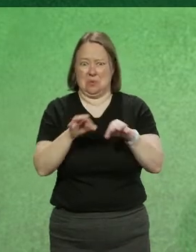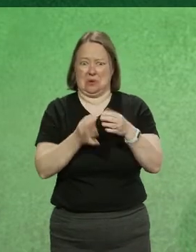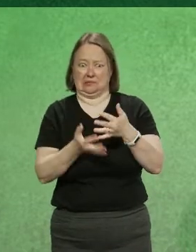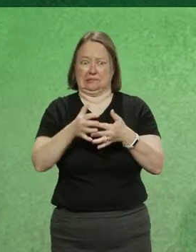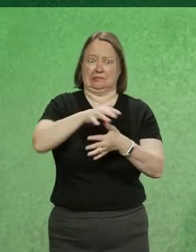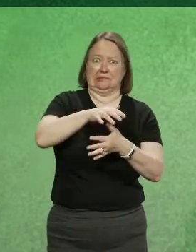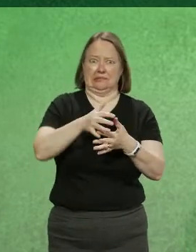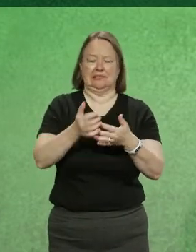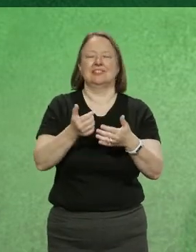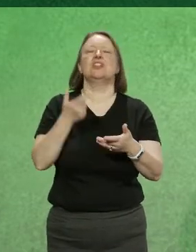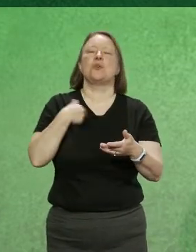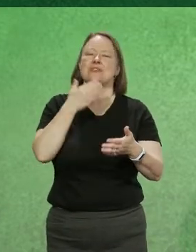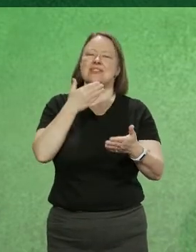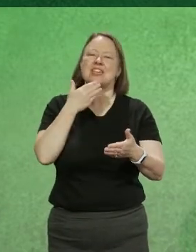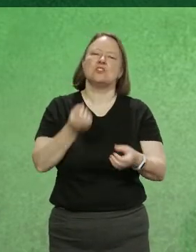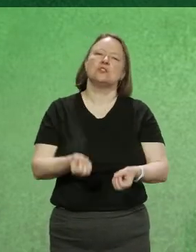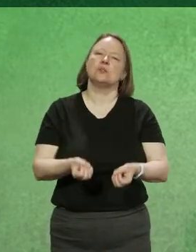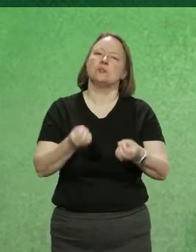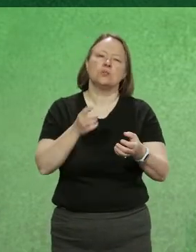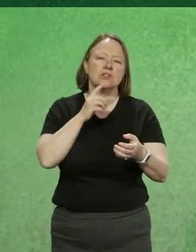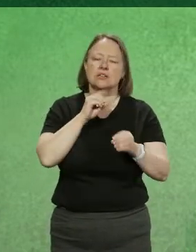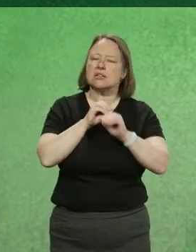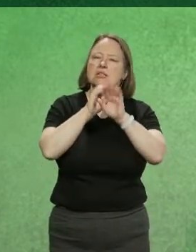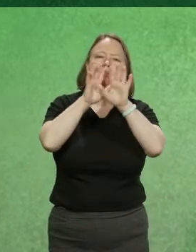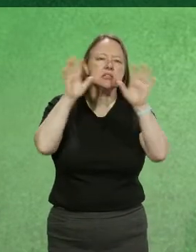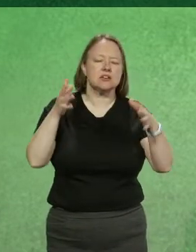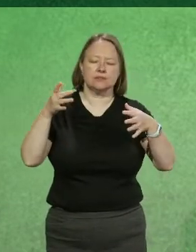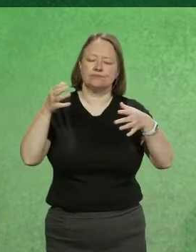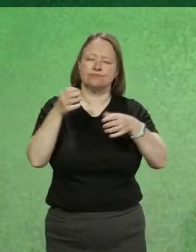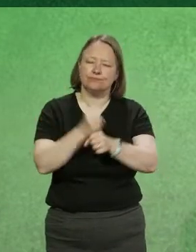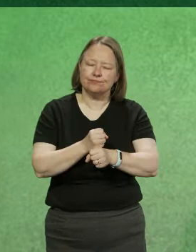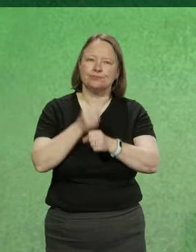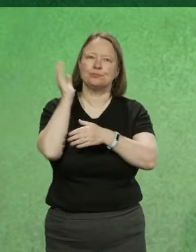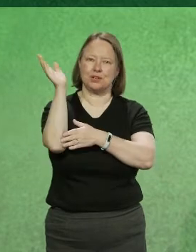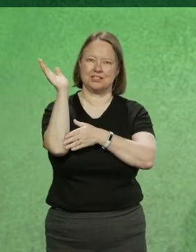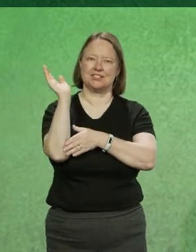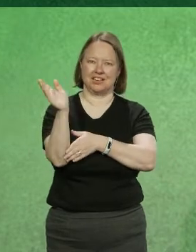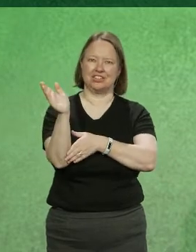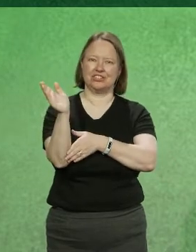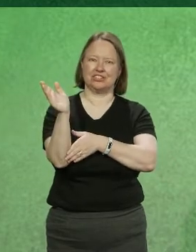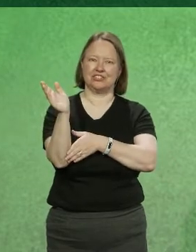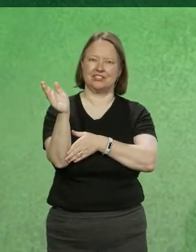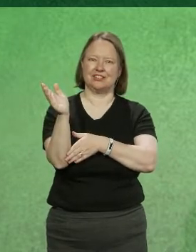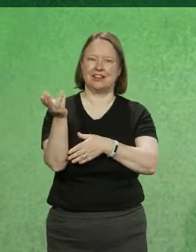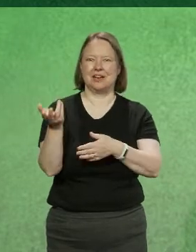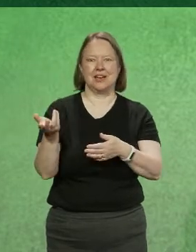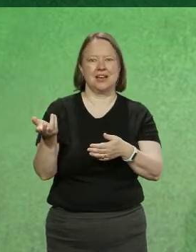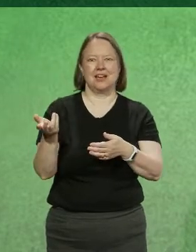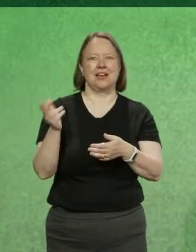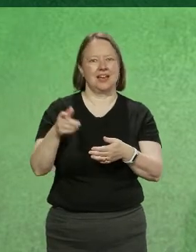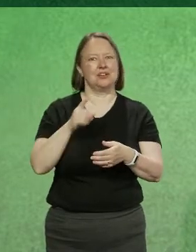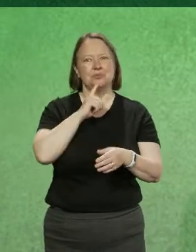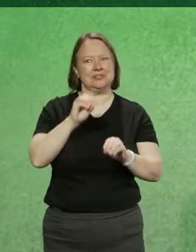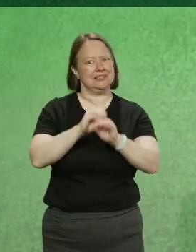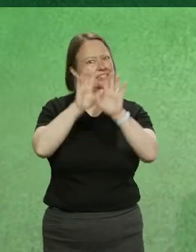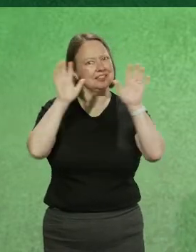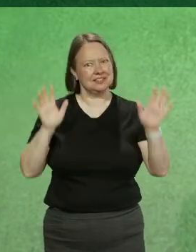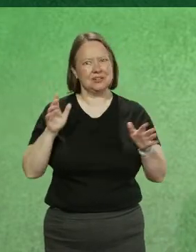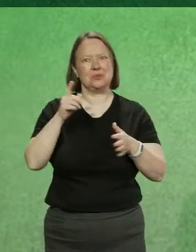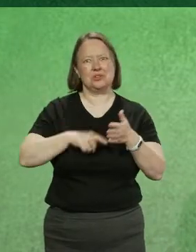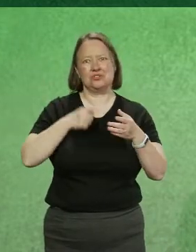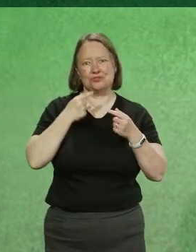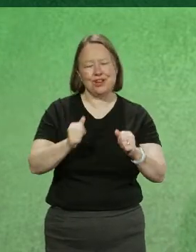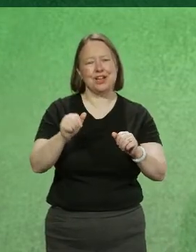of all, for such a concise and clear presentation. It's so apparent what you're trying to do and what